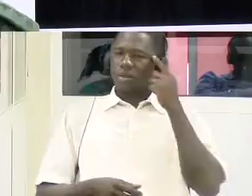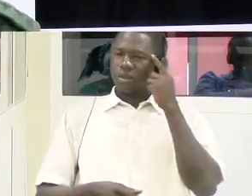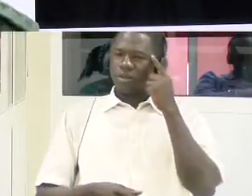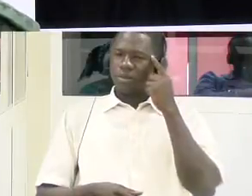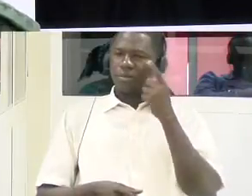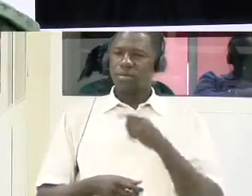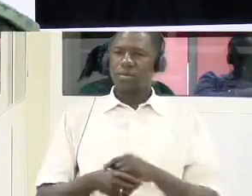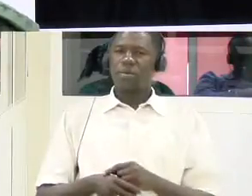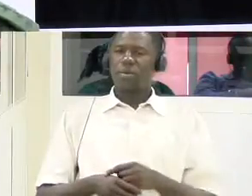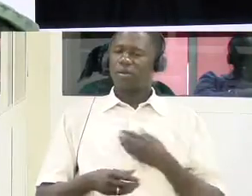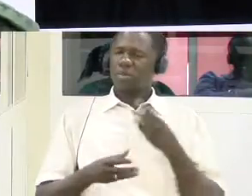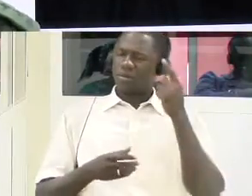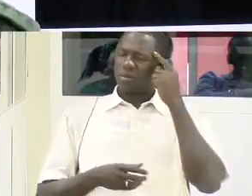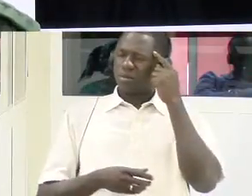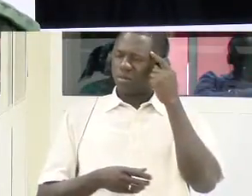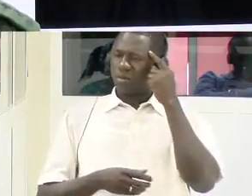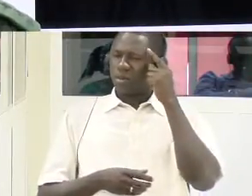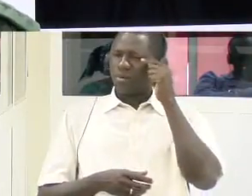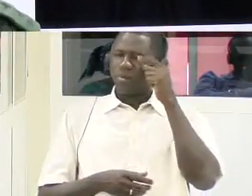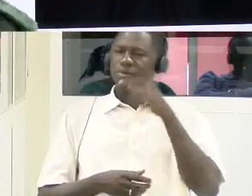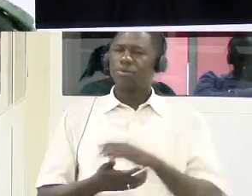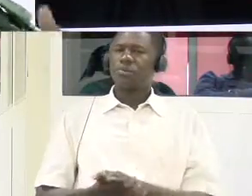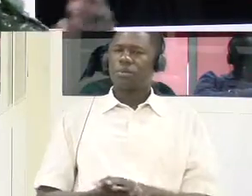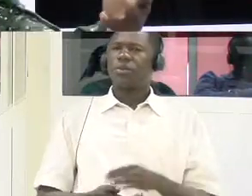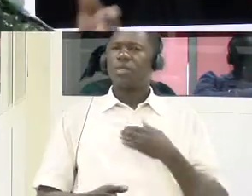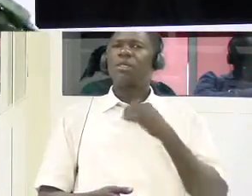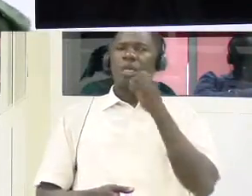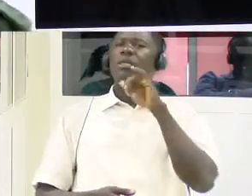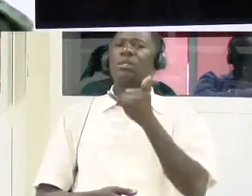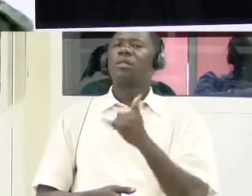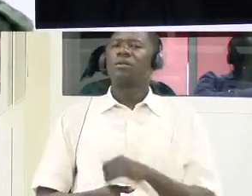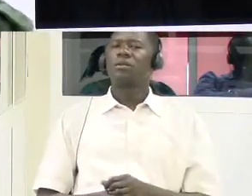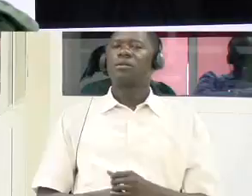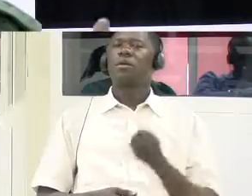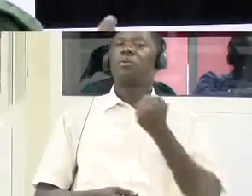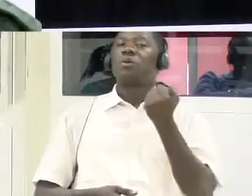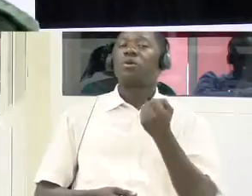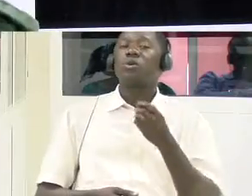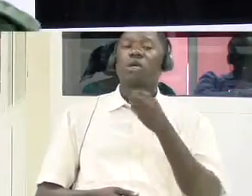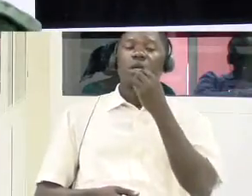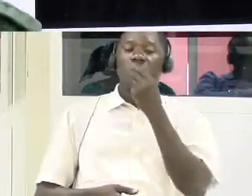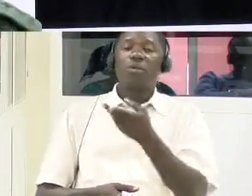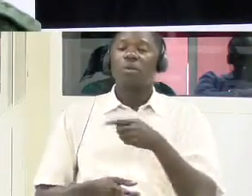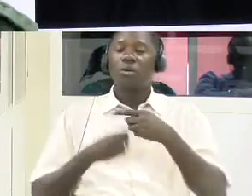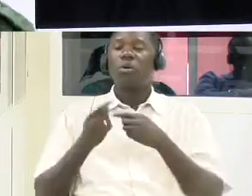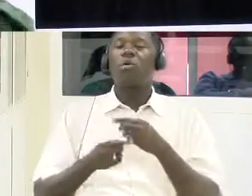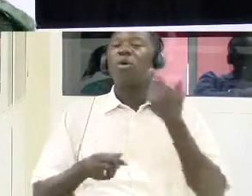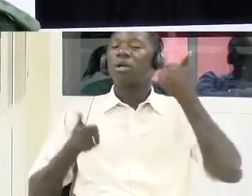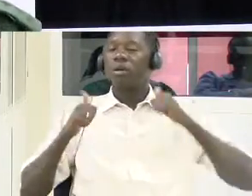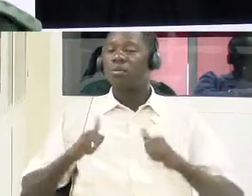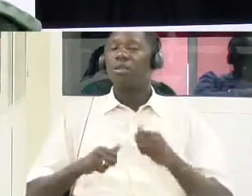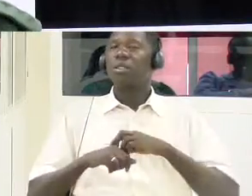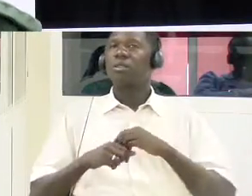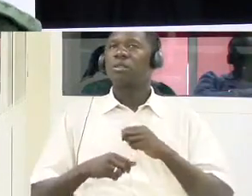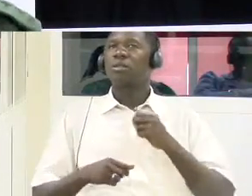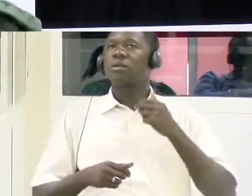problem. I said, I am calculating. I said, yes, because he mentioned about what happened in 1981 when they invaded the country, the Senegalese